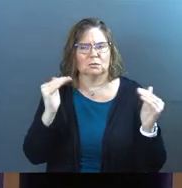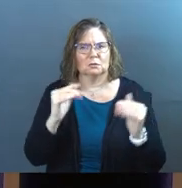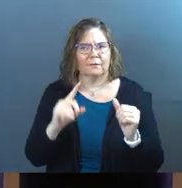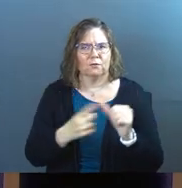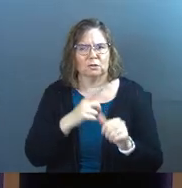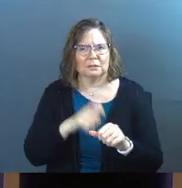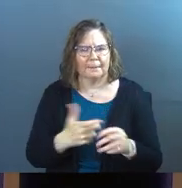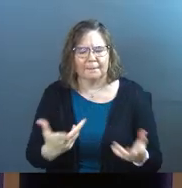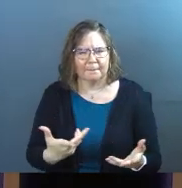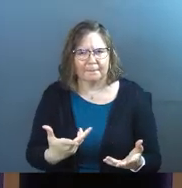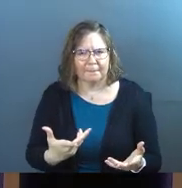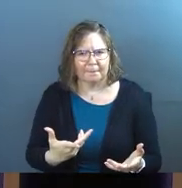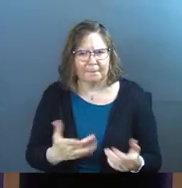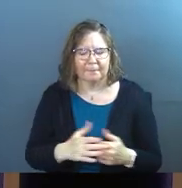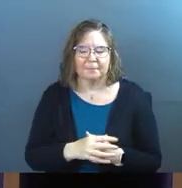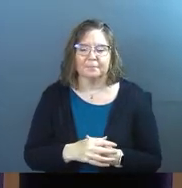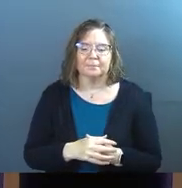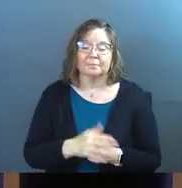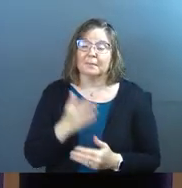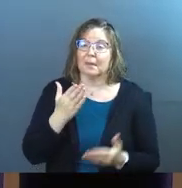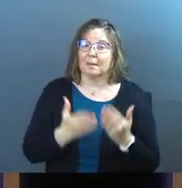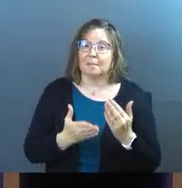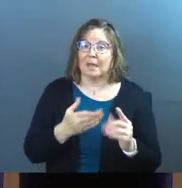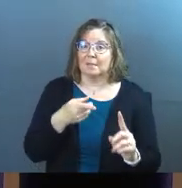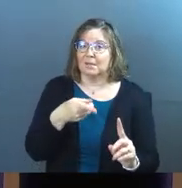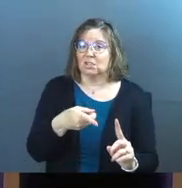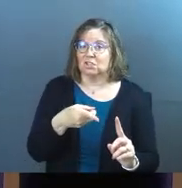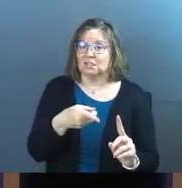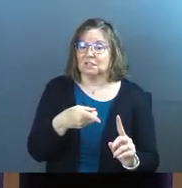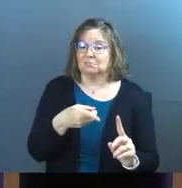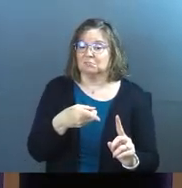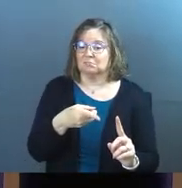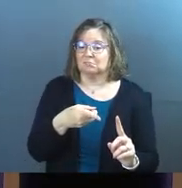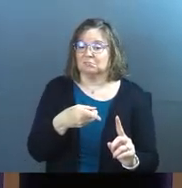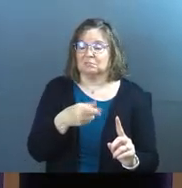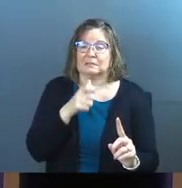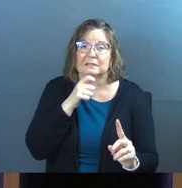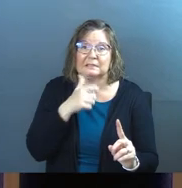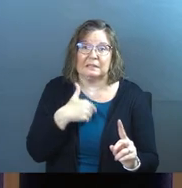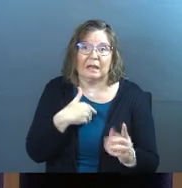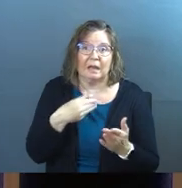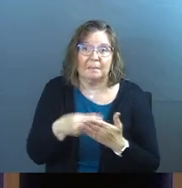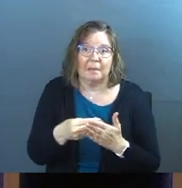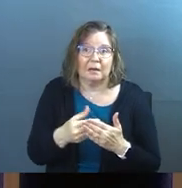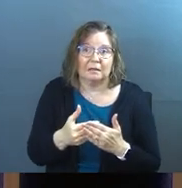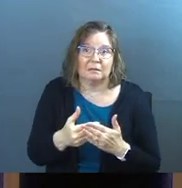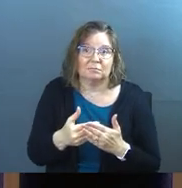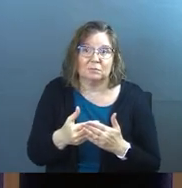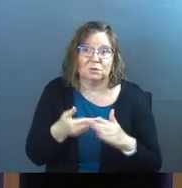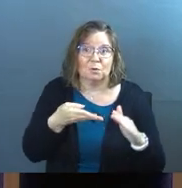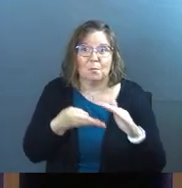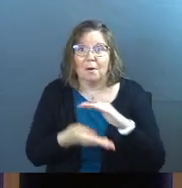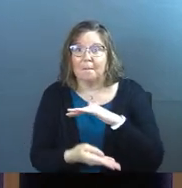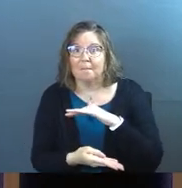time? You have to ask yourself. Maybe she didn't have any money to bribe him